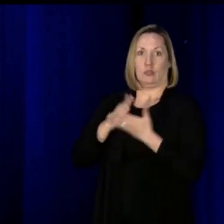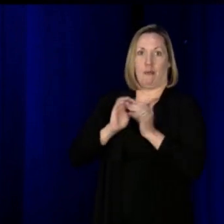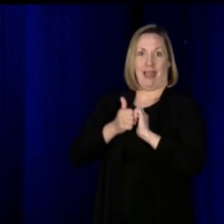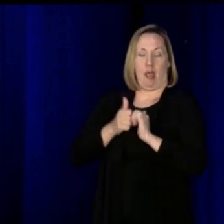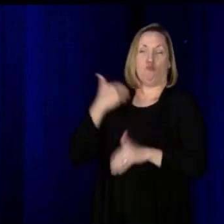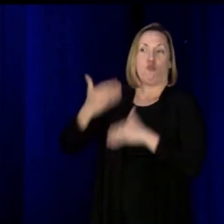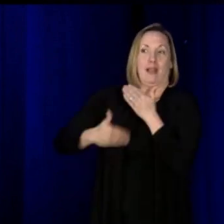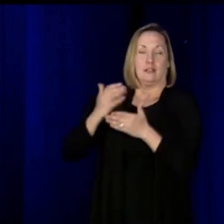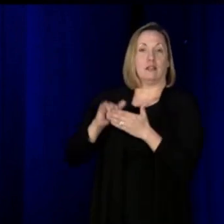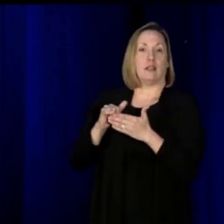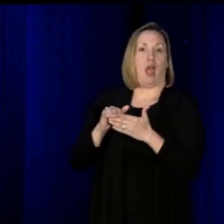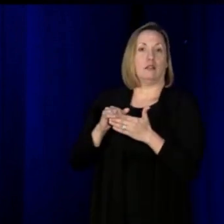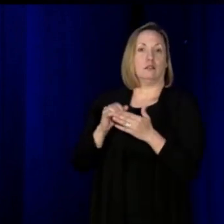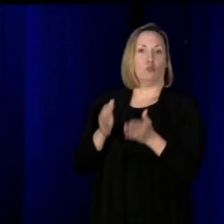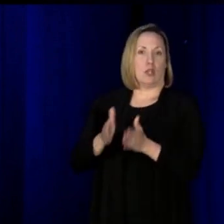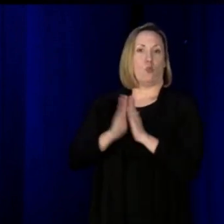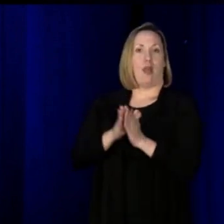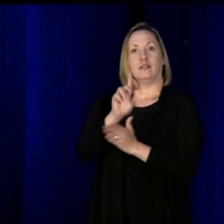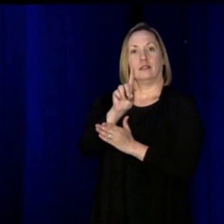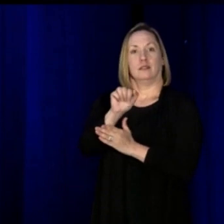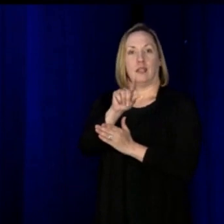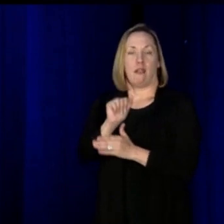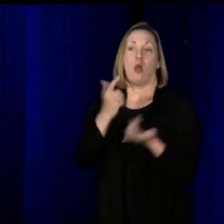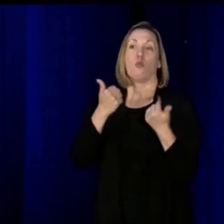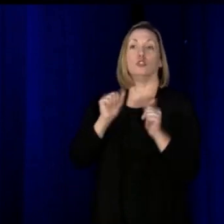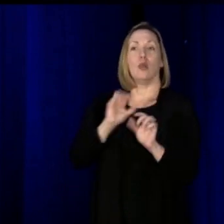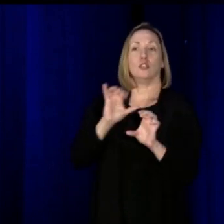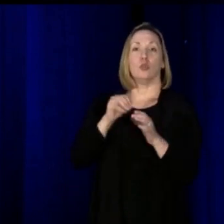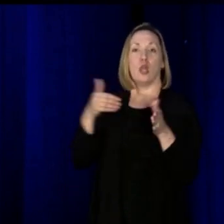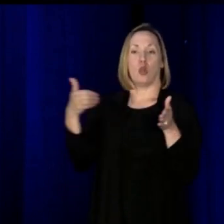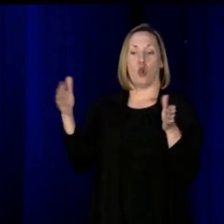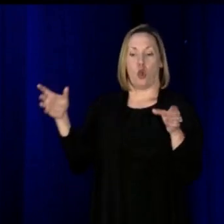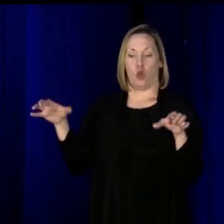request and data. We are trying to do that as close as